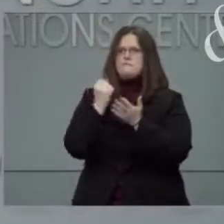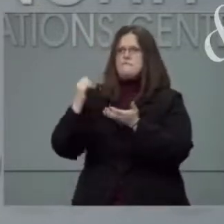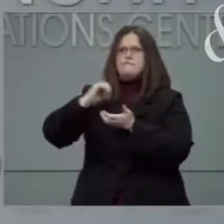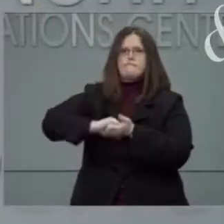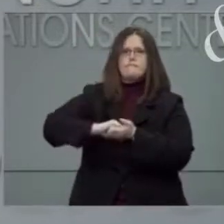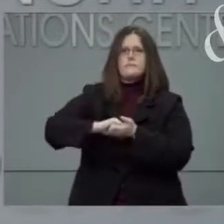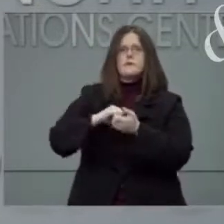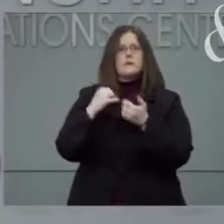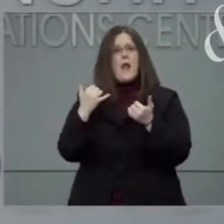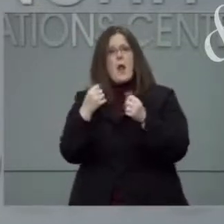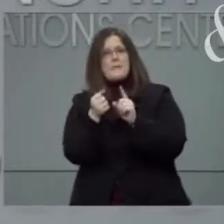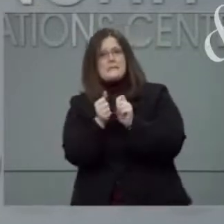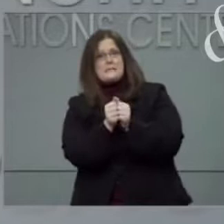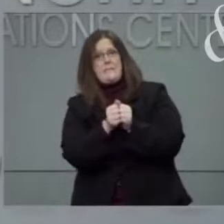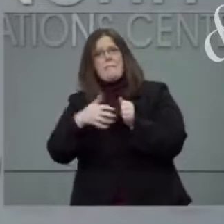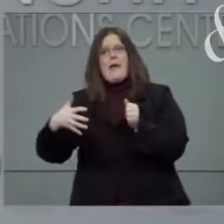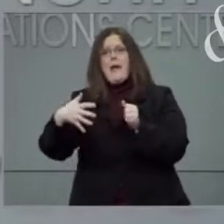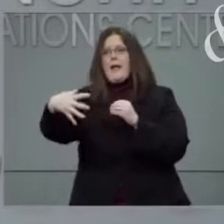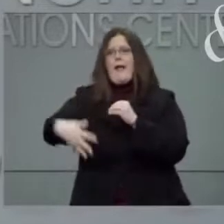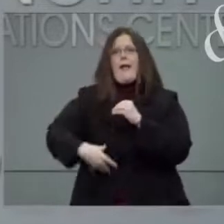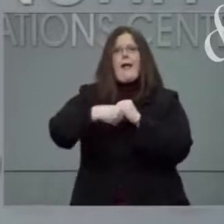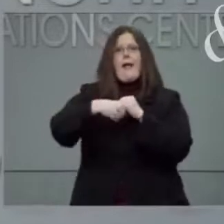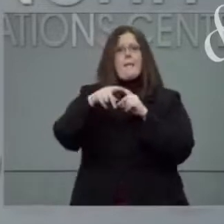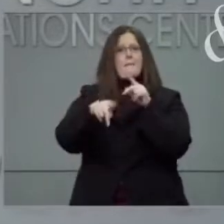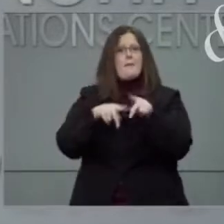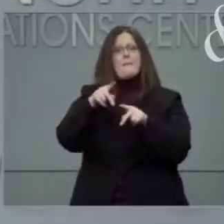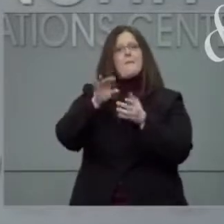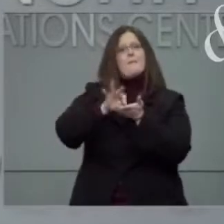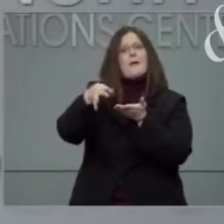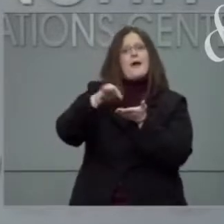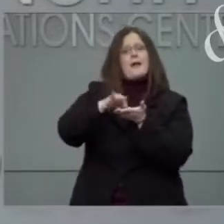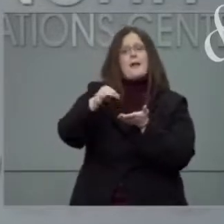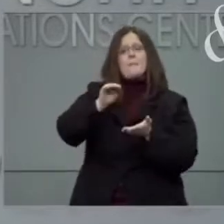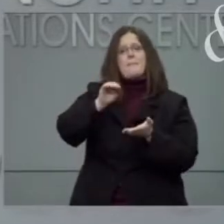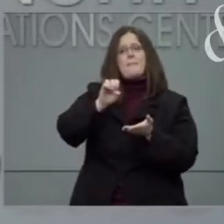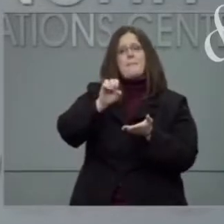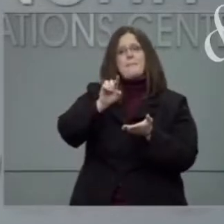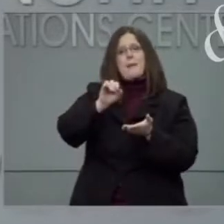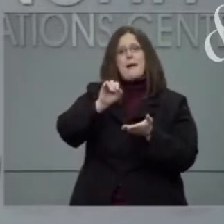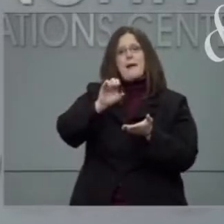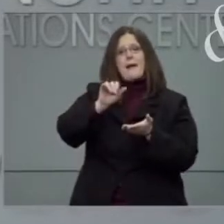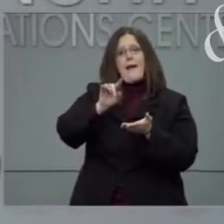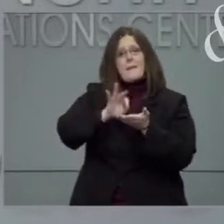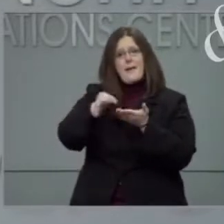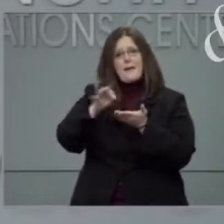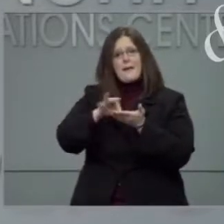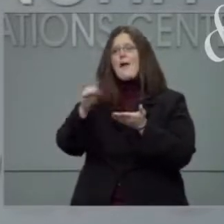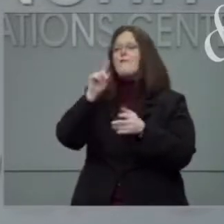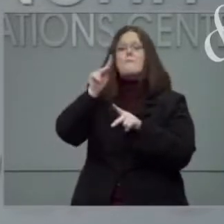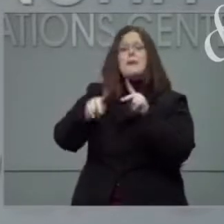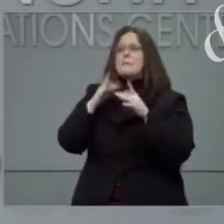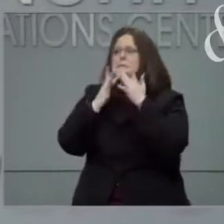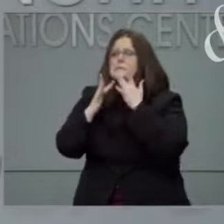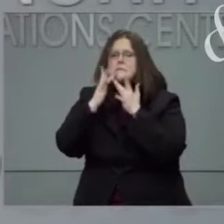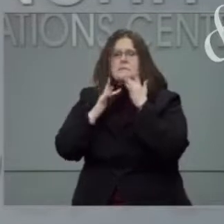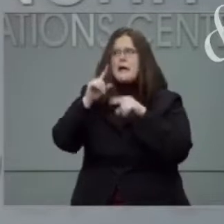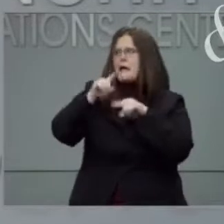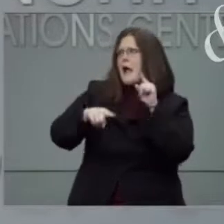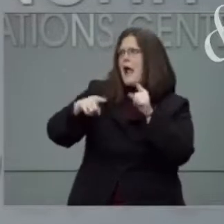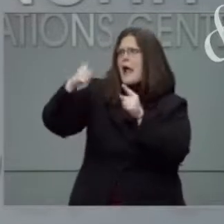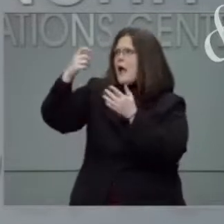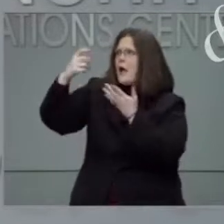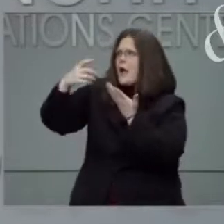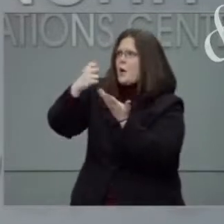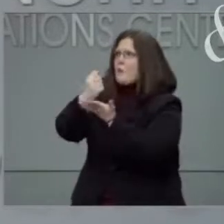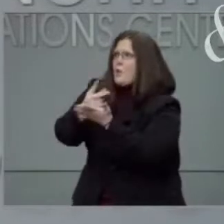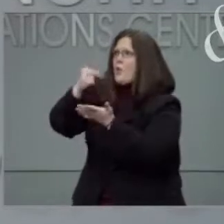expanding Medicaid to people who are working and aren't making enough money to be able to qualify for federal benefits under